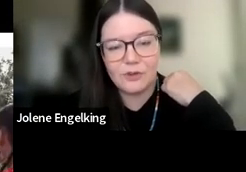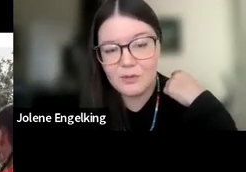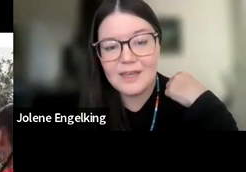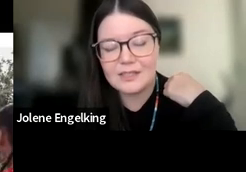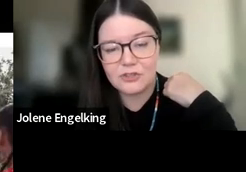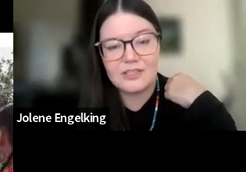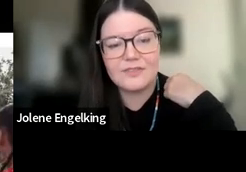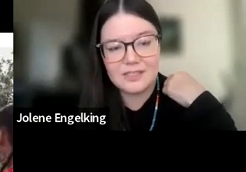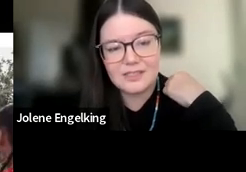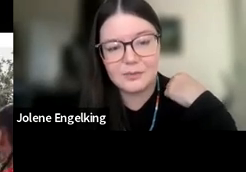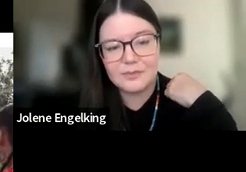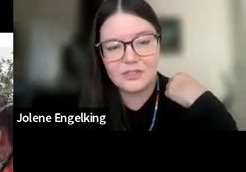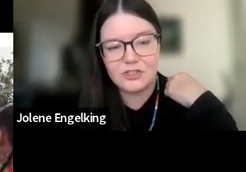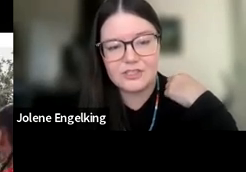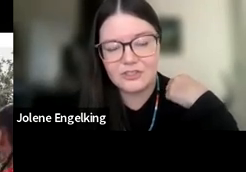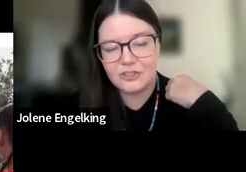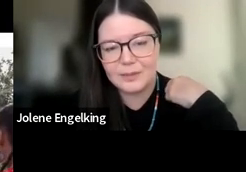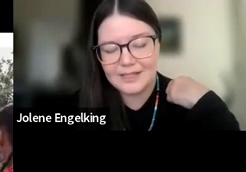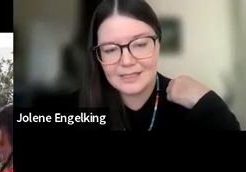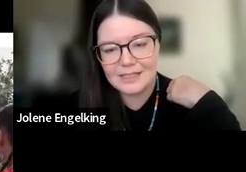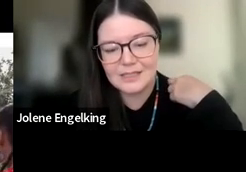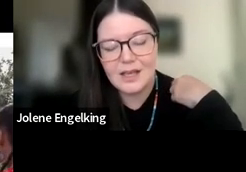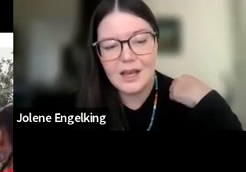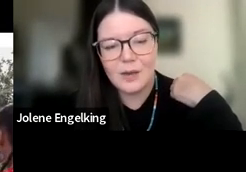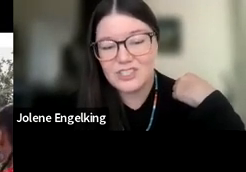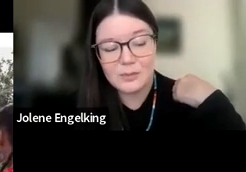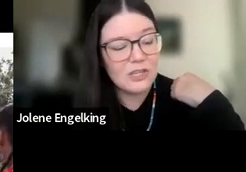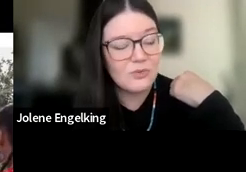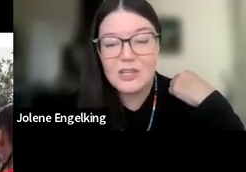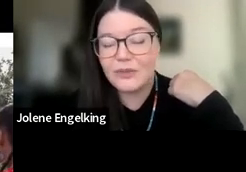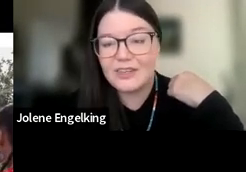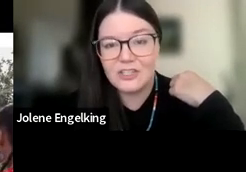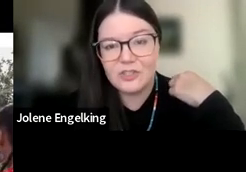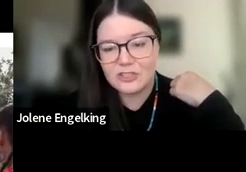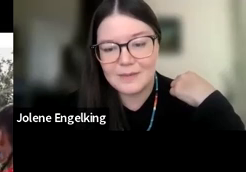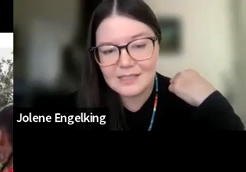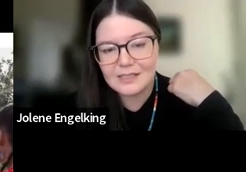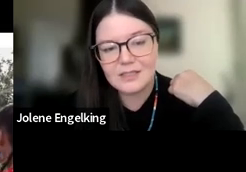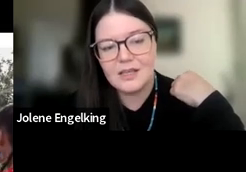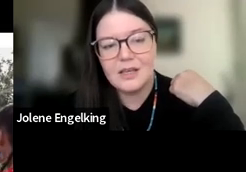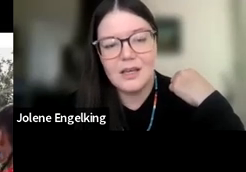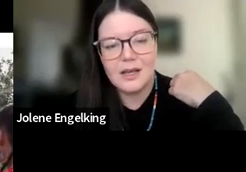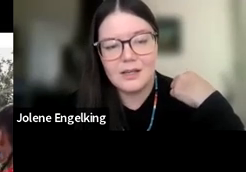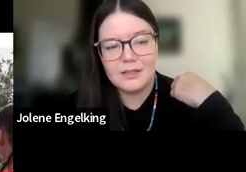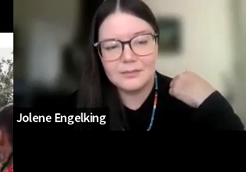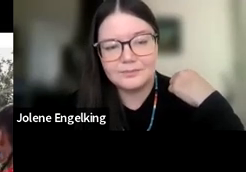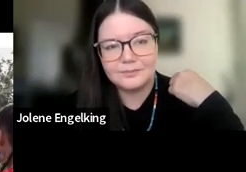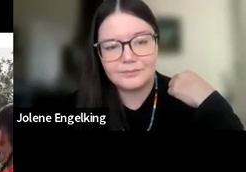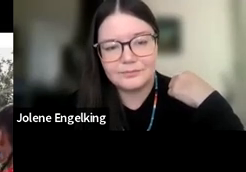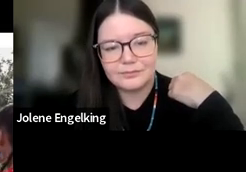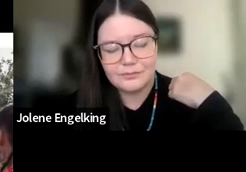trauma from and distrust of systems, the jurisdictional complexities, which is going to be unique within each of your spaces.